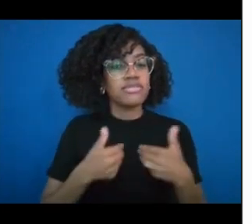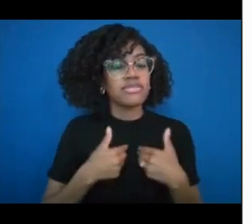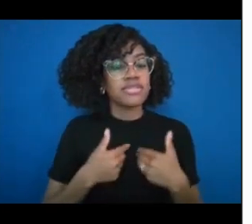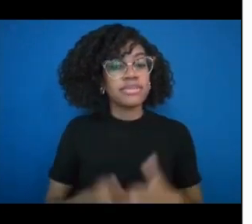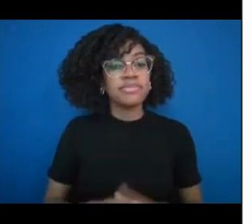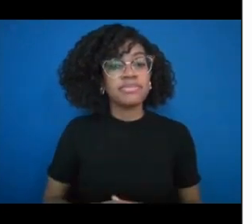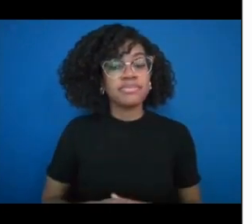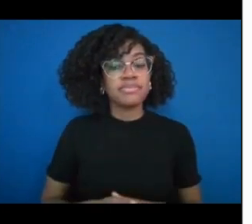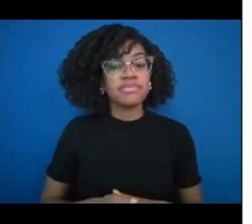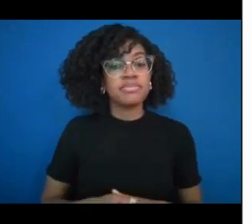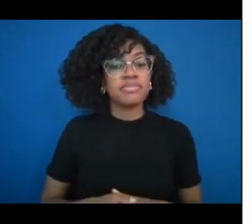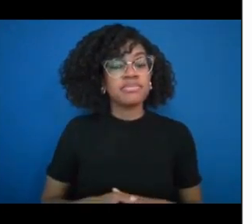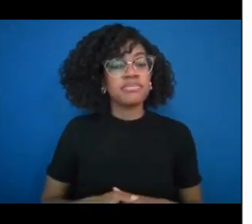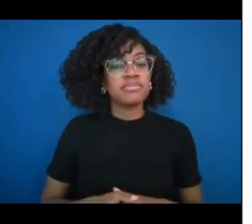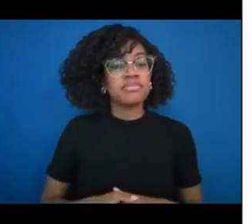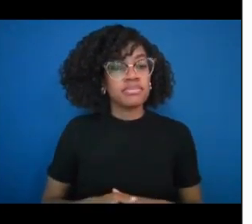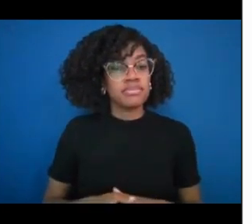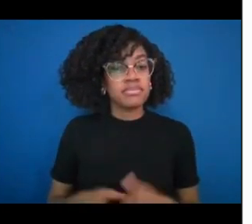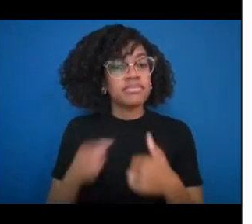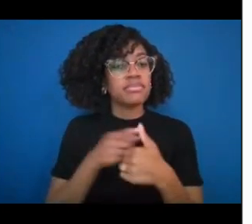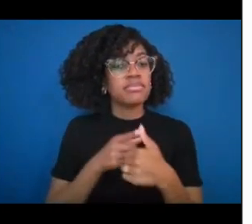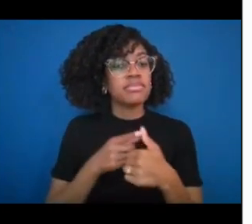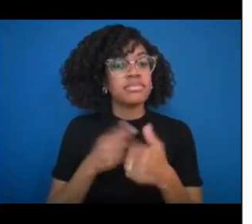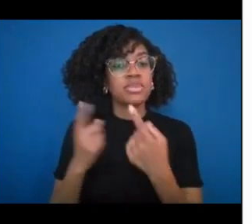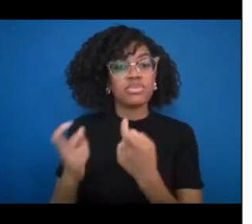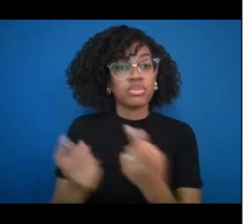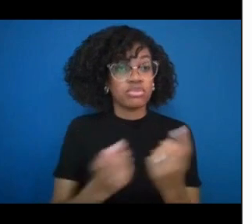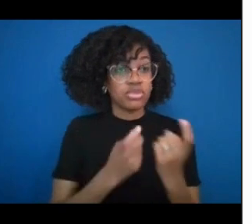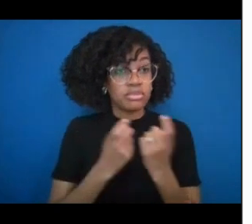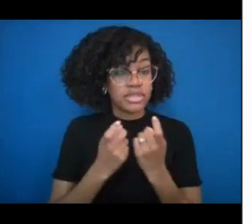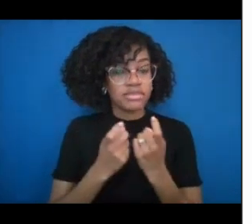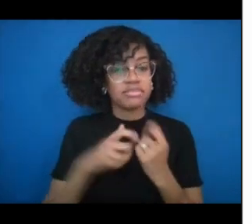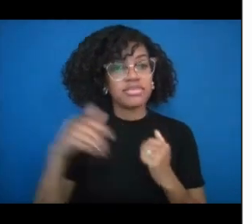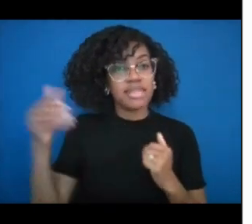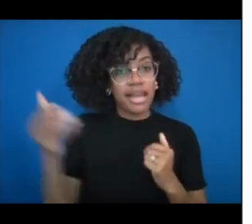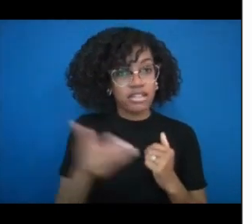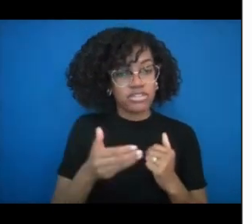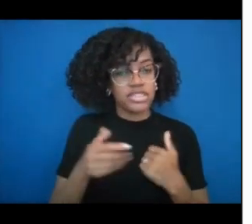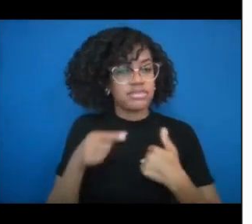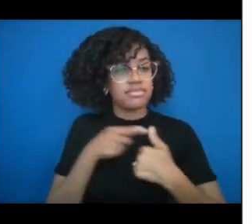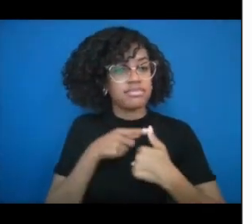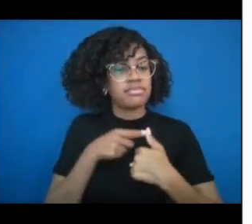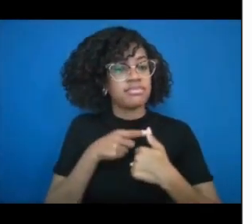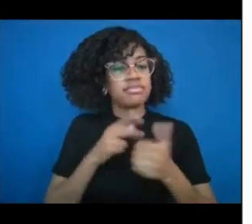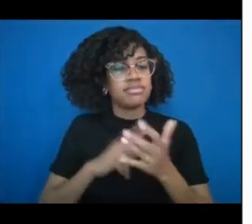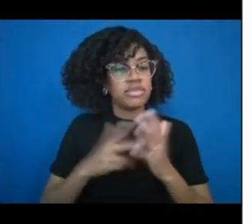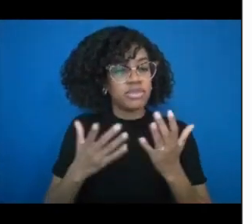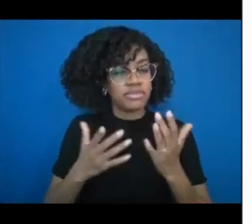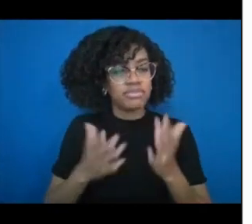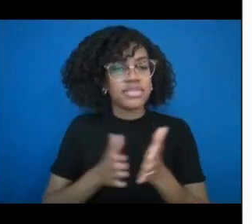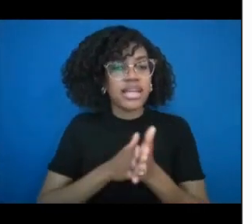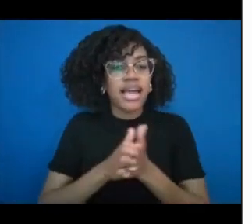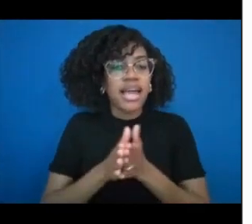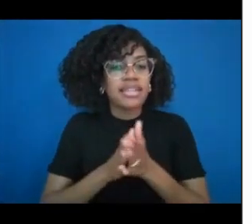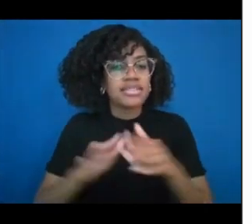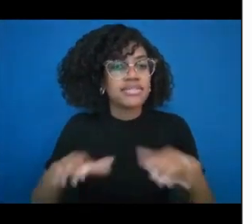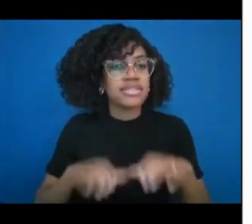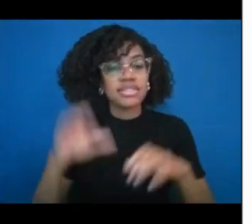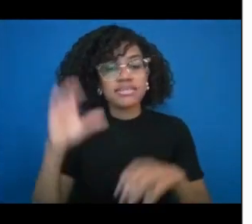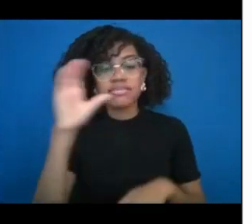These include recruitment and hiring that is actively seeking qualified applicants from